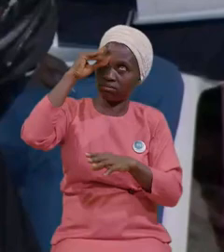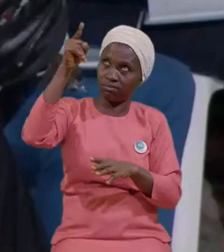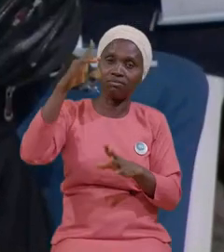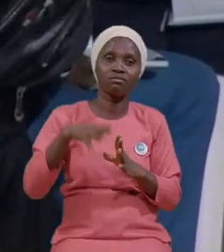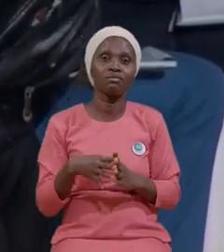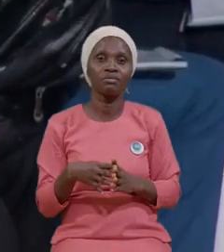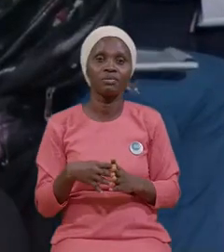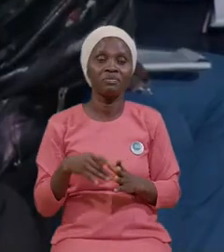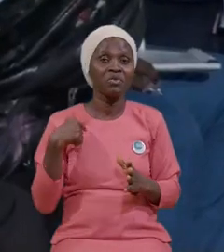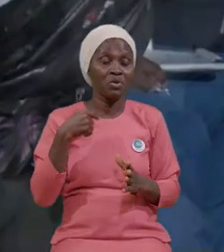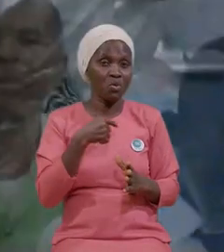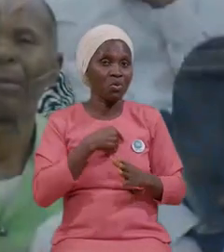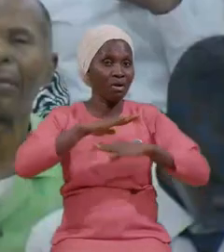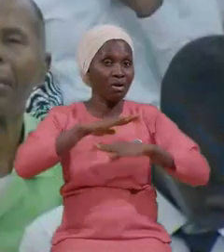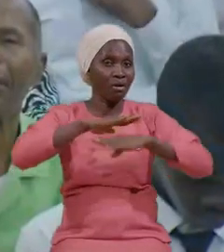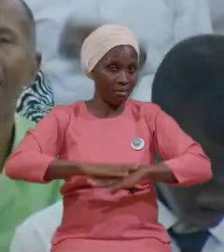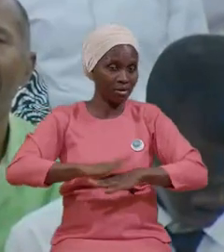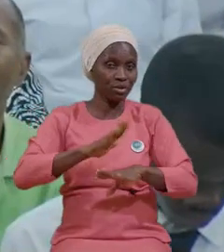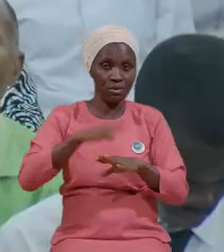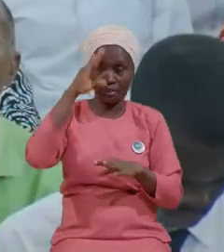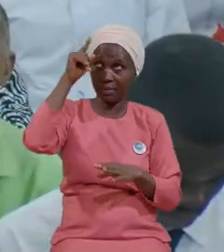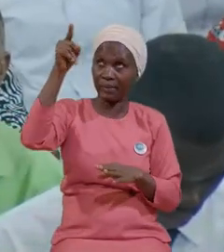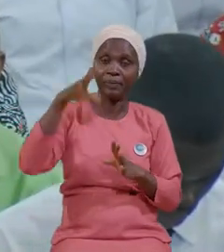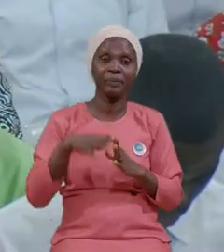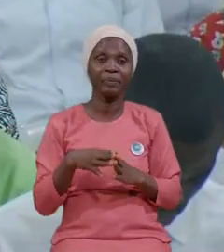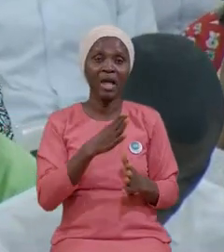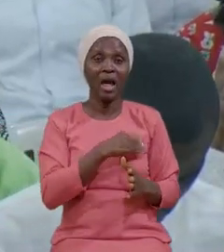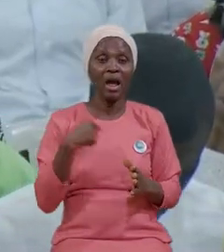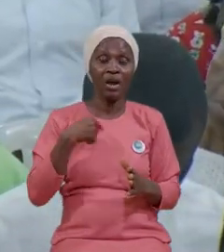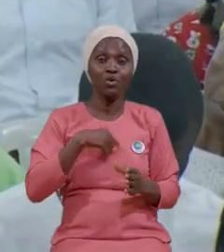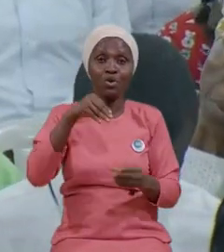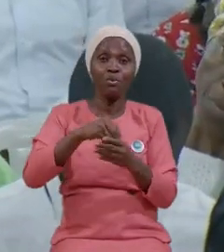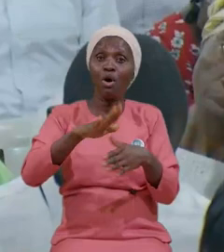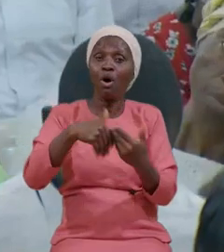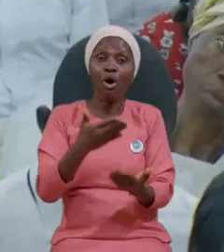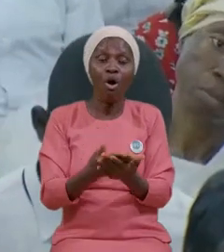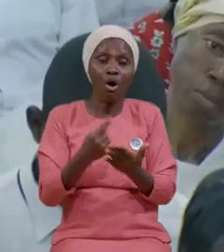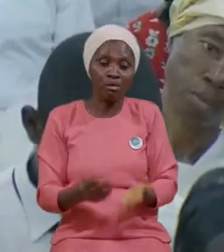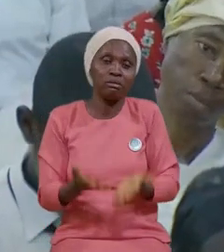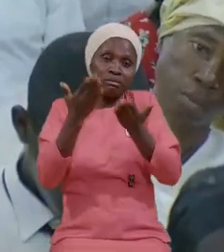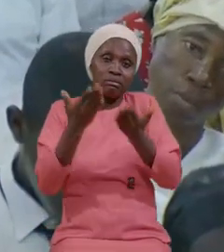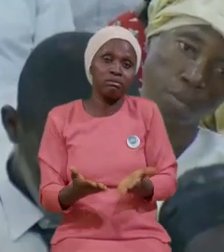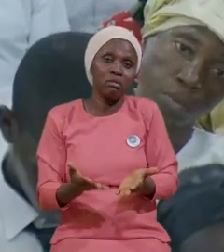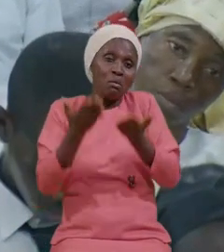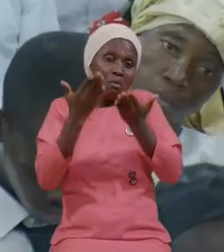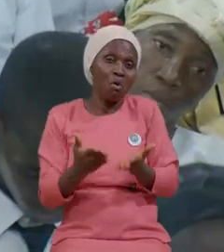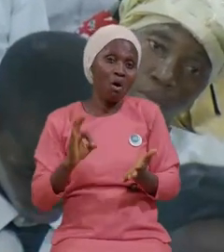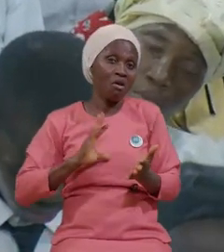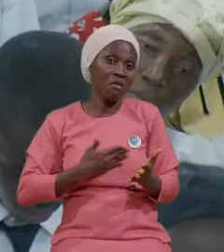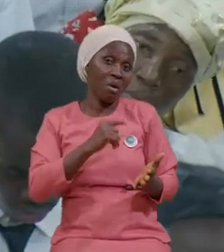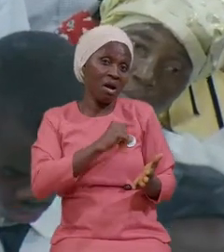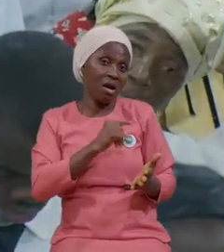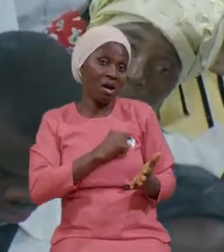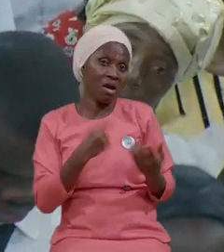We rest on Him. And we put all the weight and all the load of our guilt